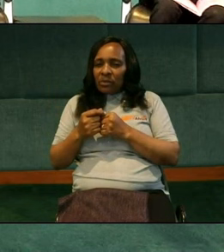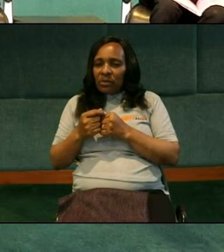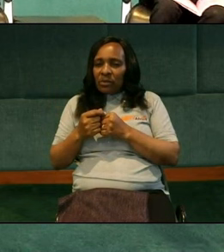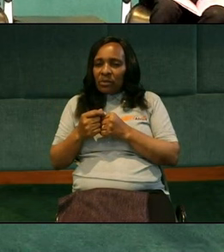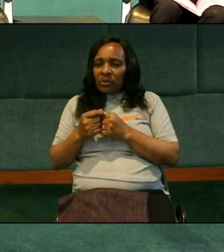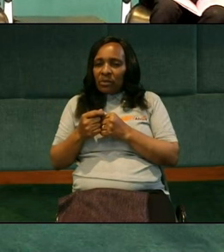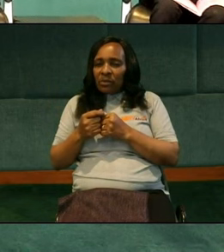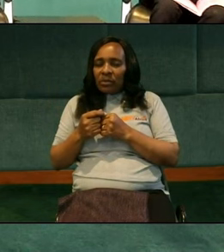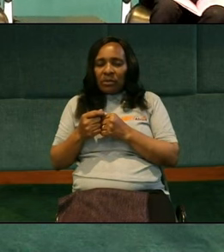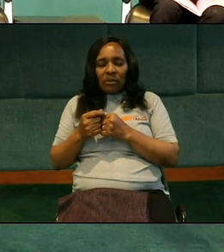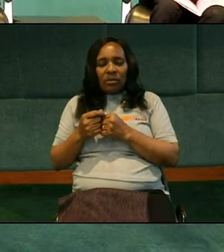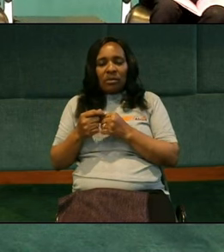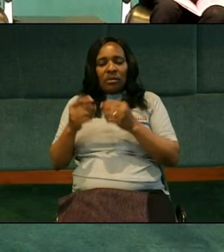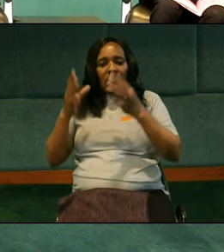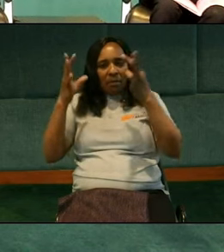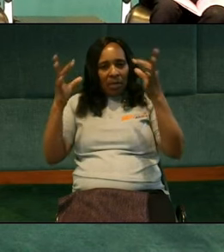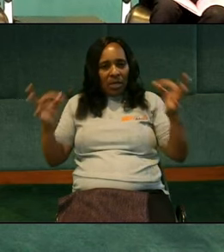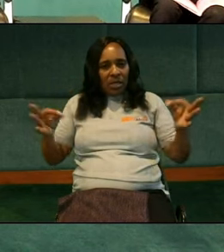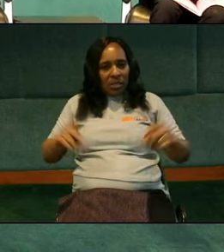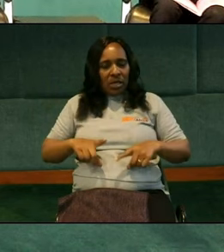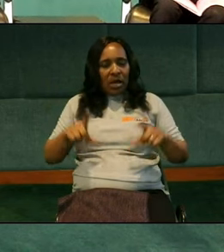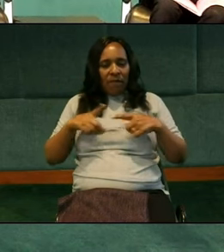the marriage life.